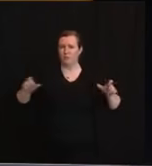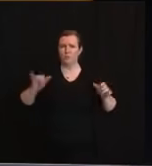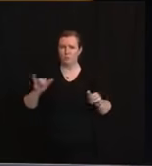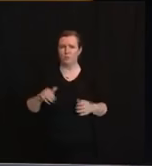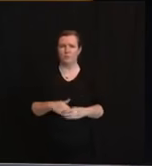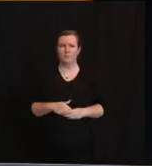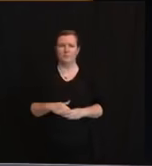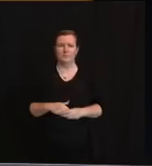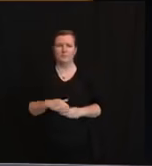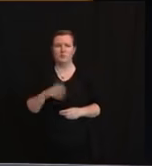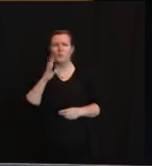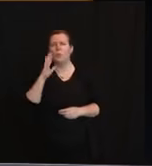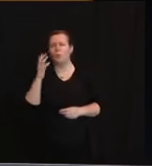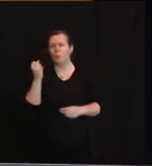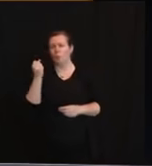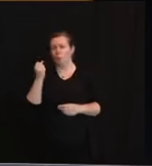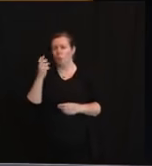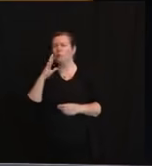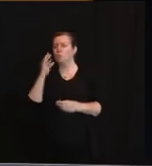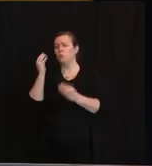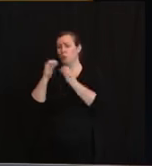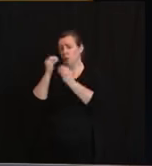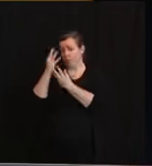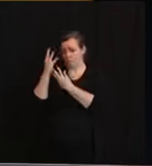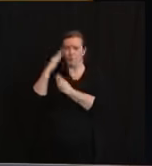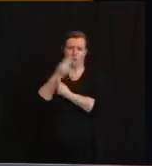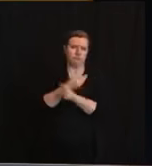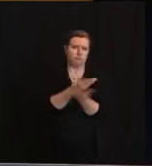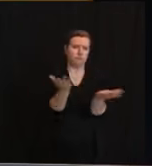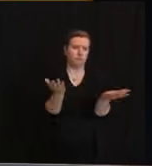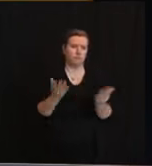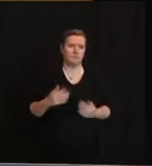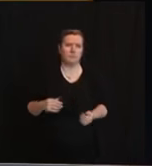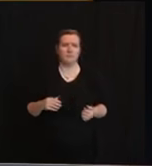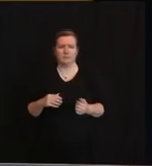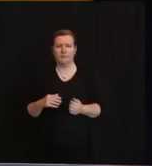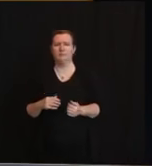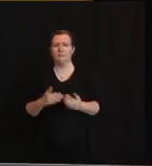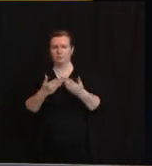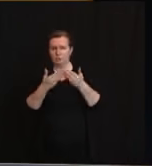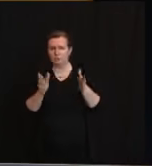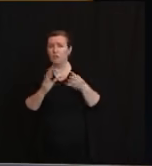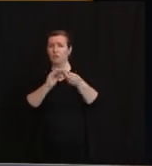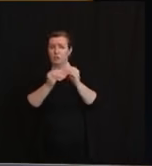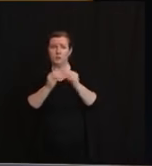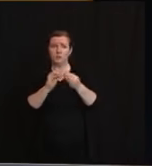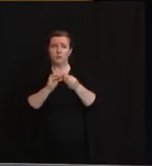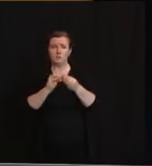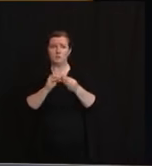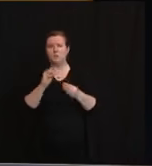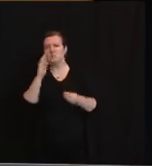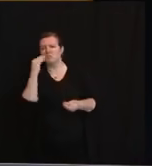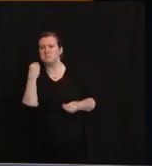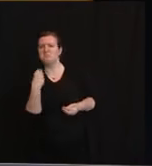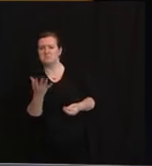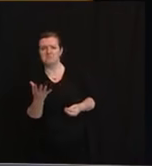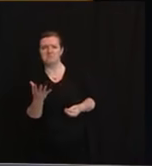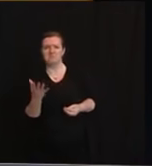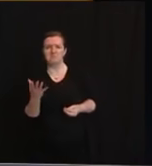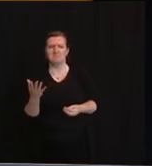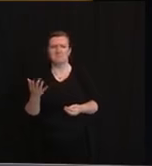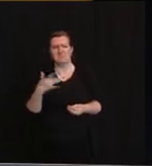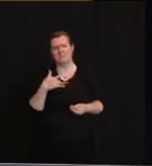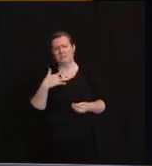do expect that we'll be able to report out generally on the results by the end of the week, for